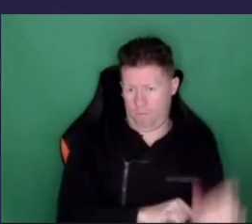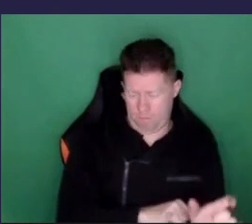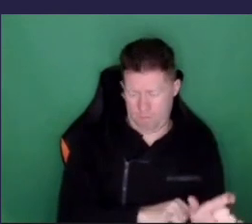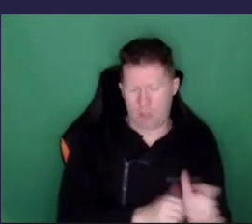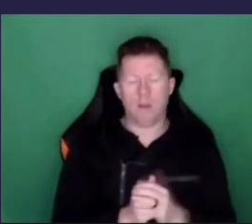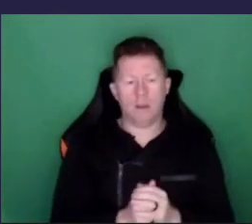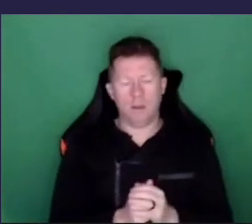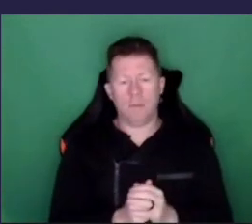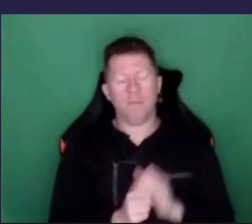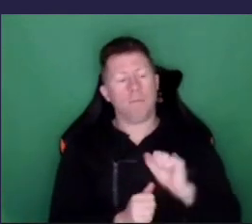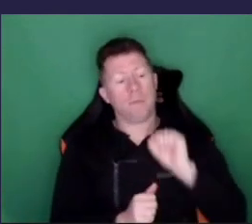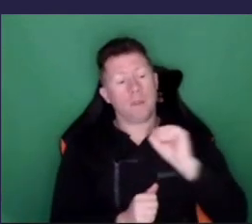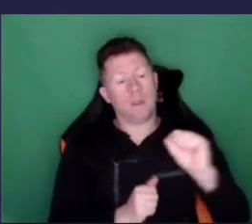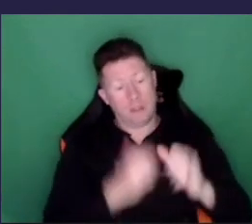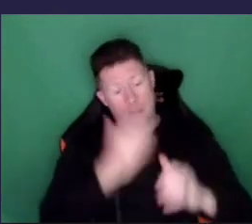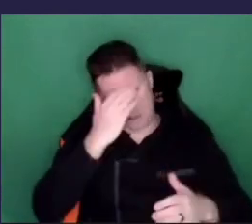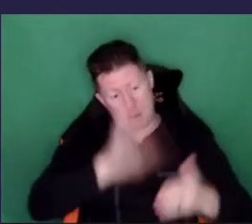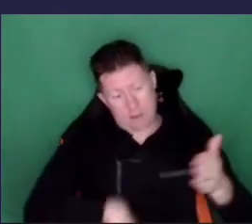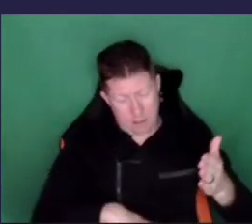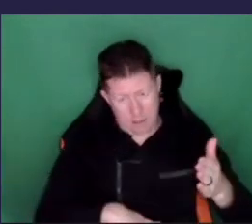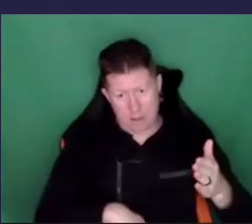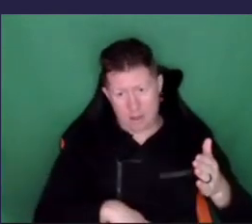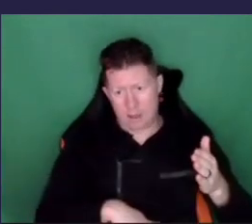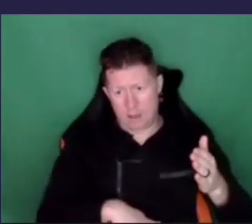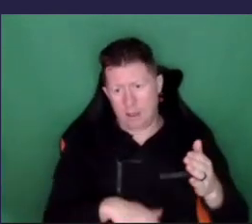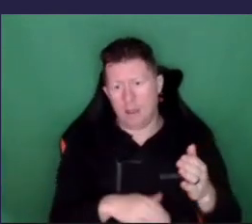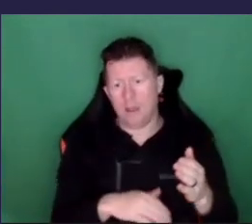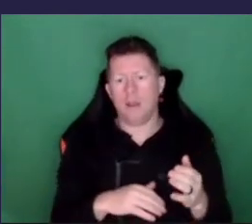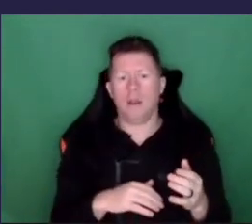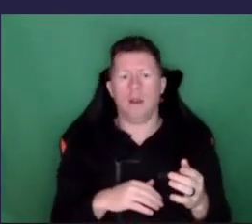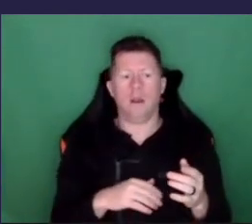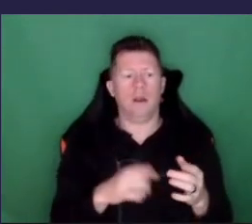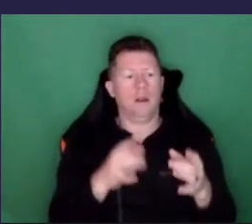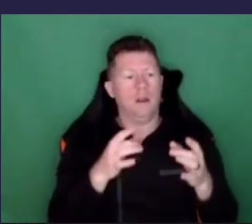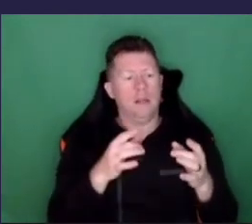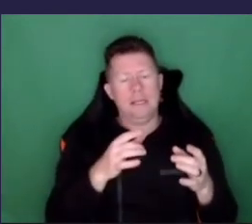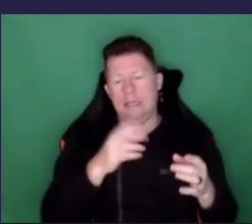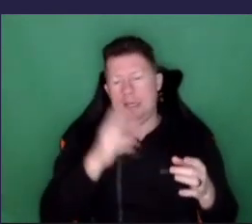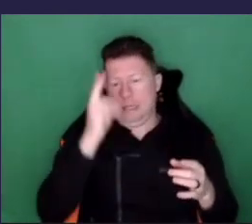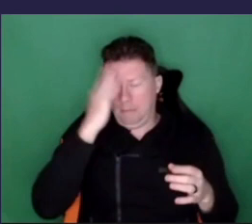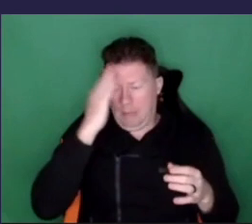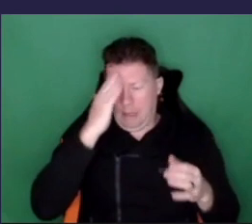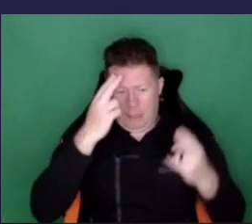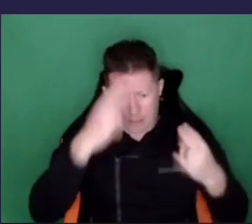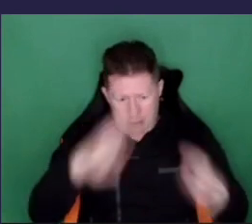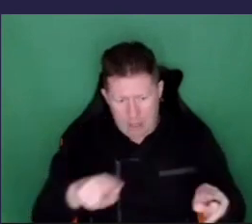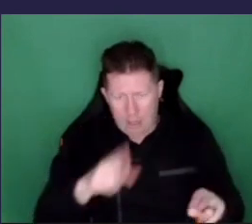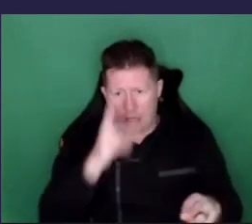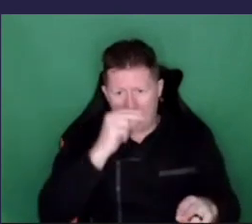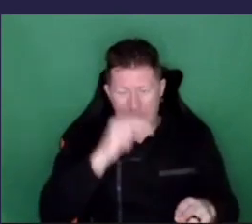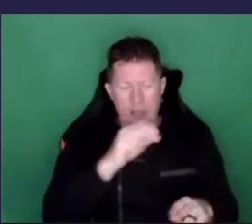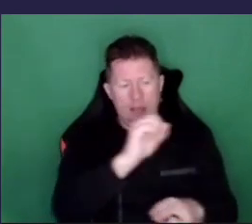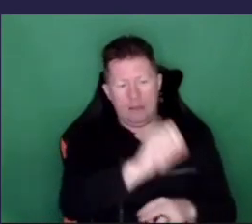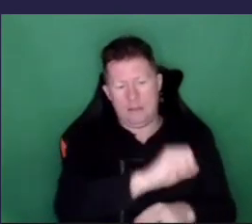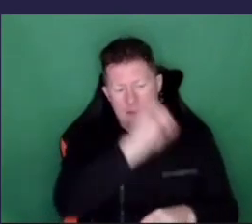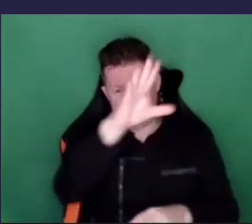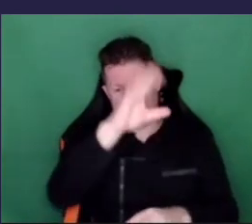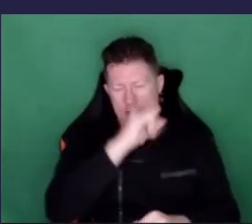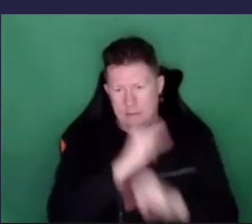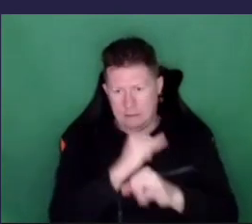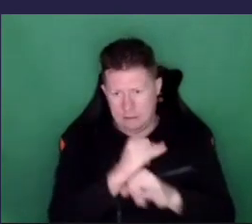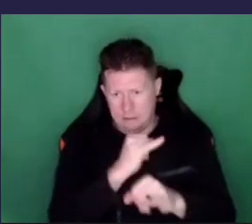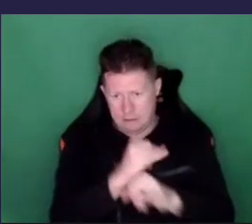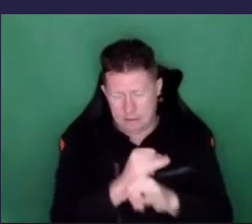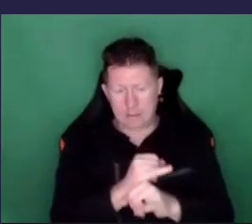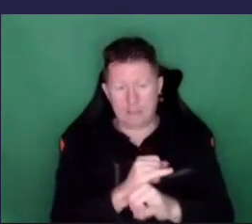the experiences we're all too familiar with. She lost her mother at a young age, ended up in the institution, got out when her sisters